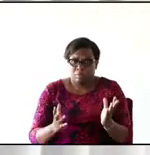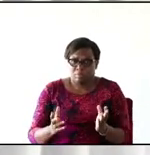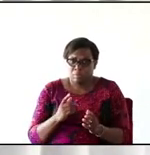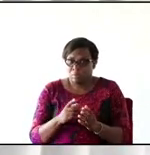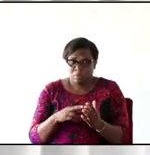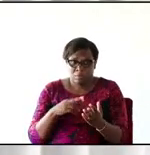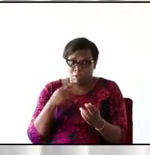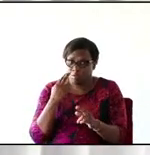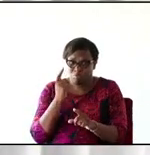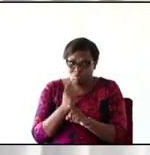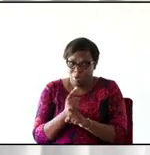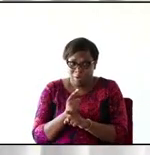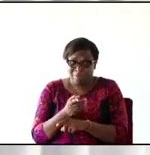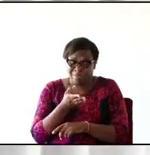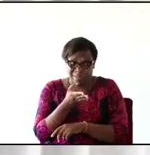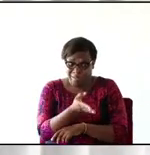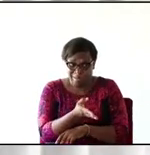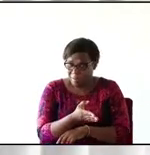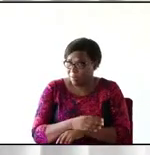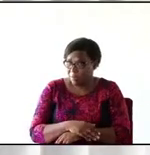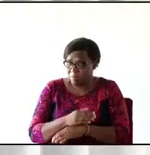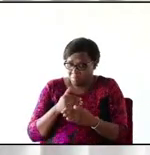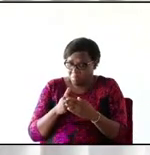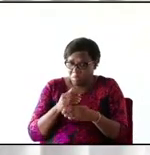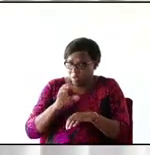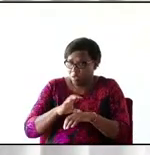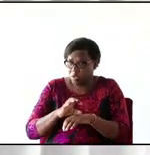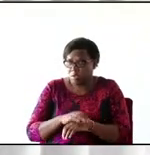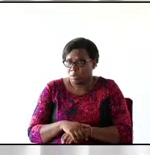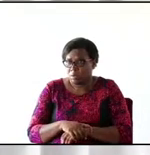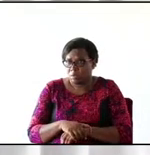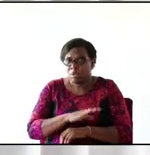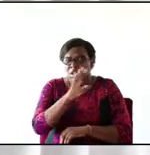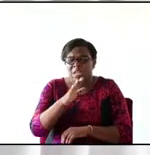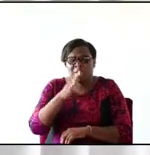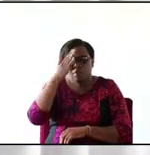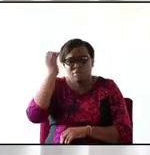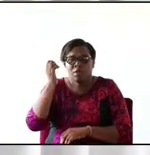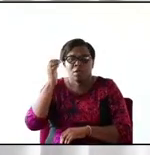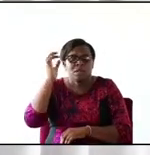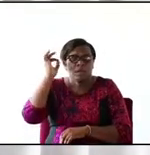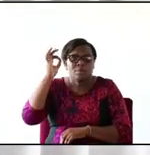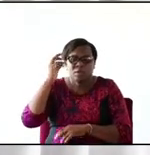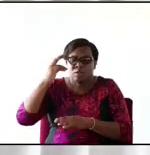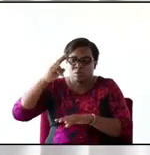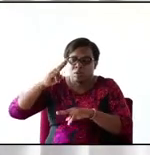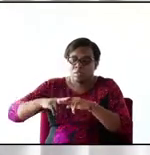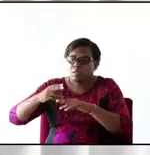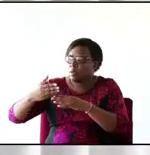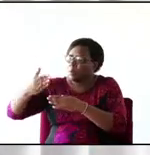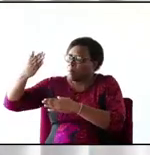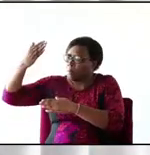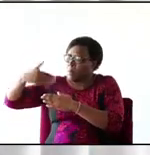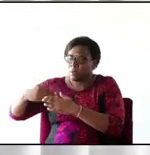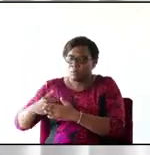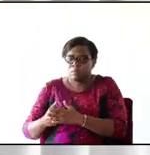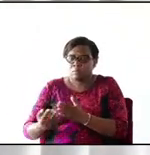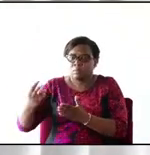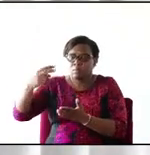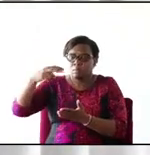right under your nose." I will never forget, the pastor was sitting at the back. He got